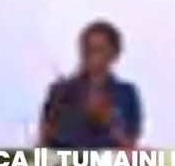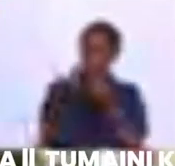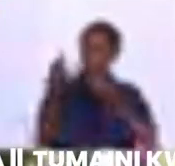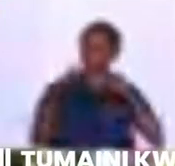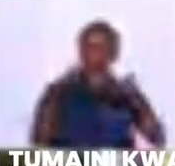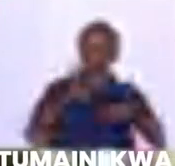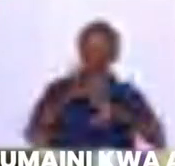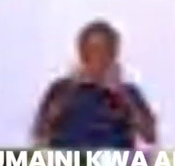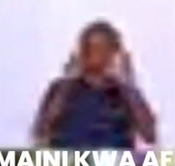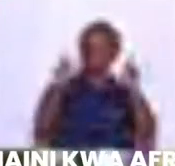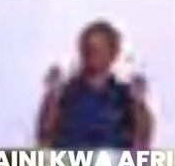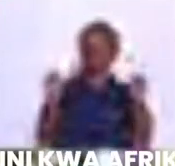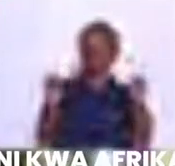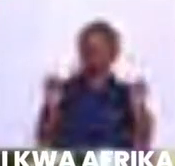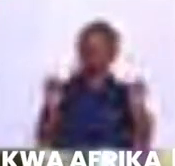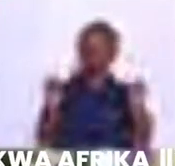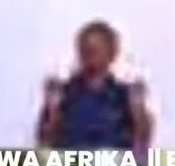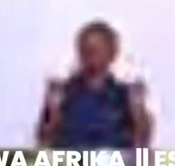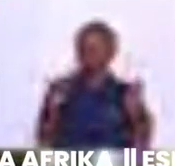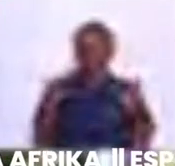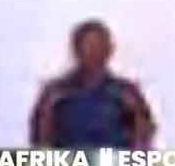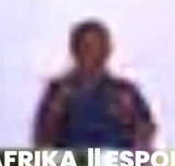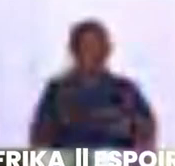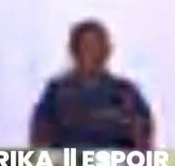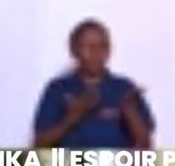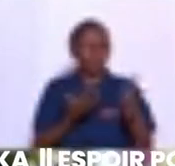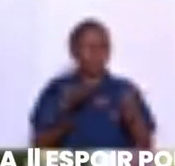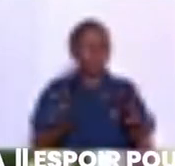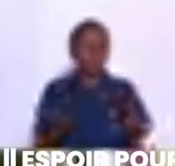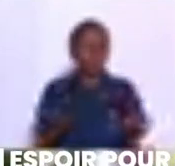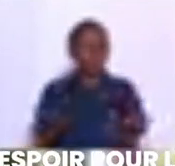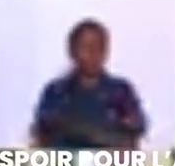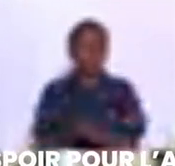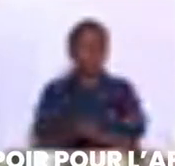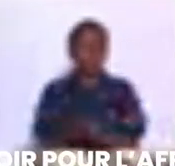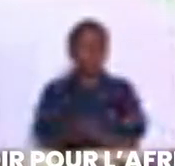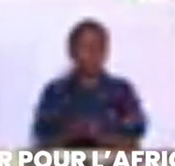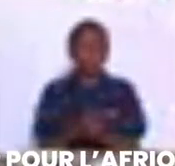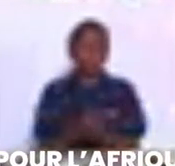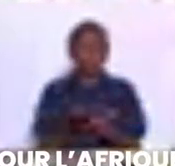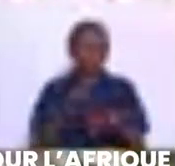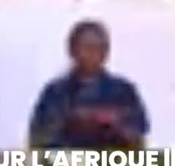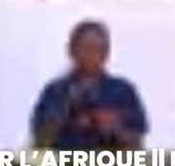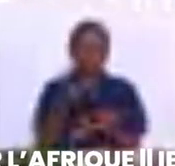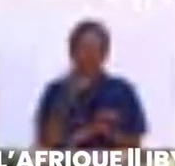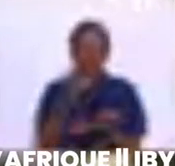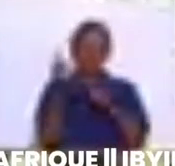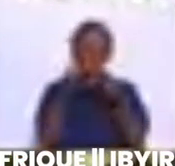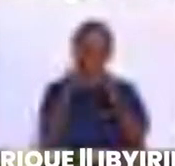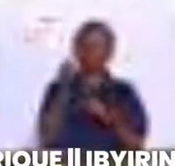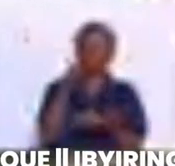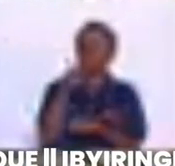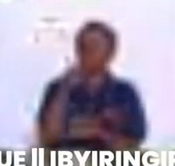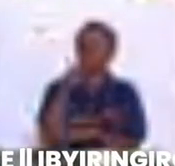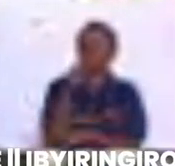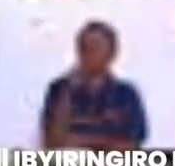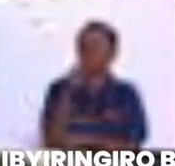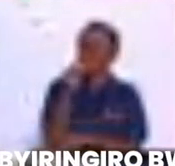me. How can you present this? When the man comes, just tell him,